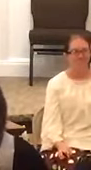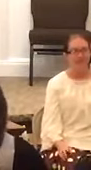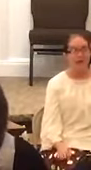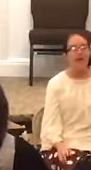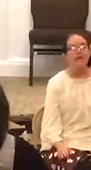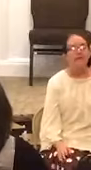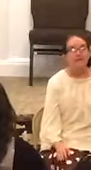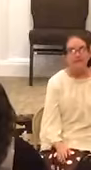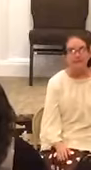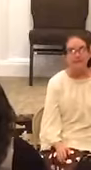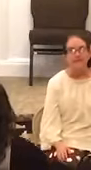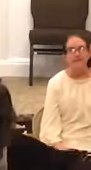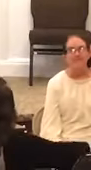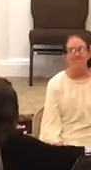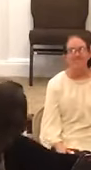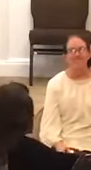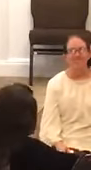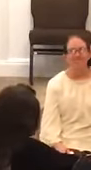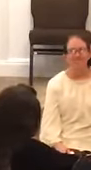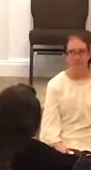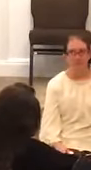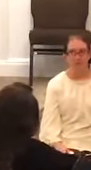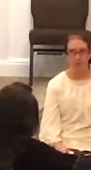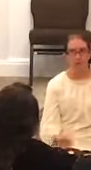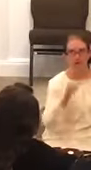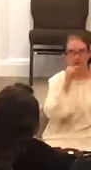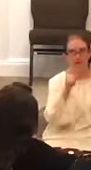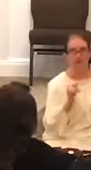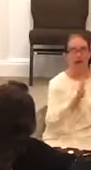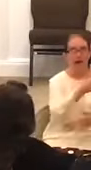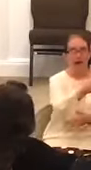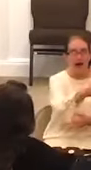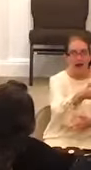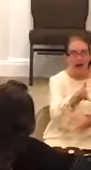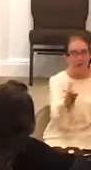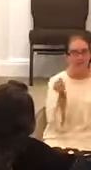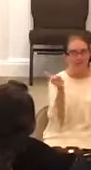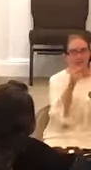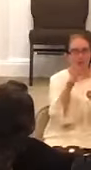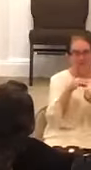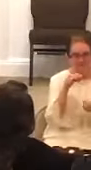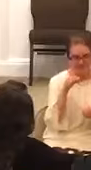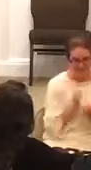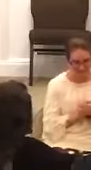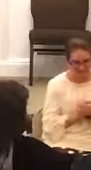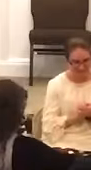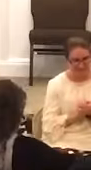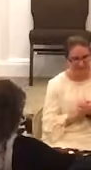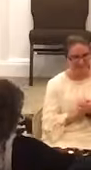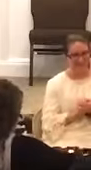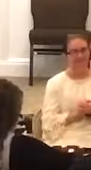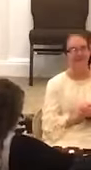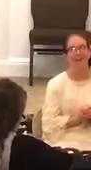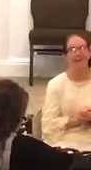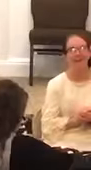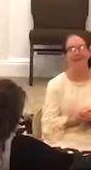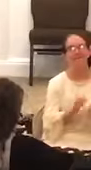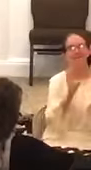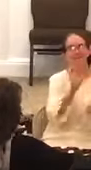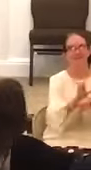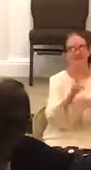Yeah, right. And then what are you going to tell me after you get the Holy Ghost? And you're at the back of the church, jumping